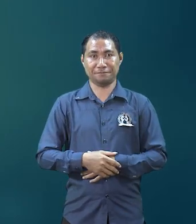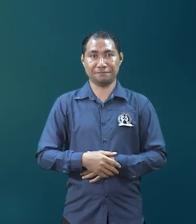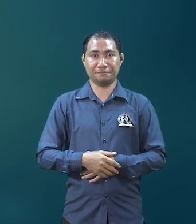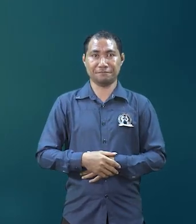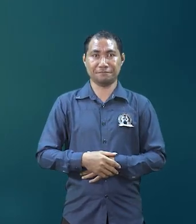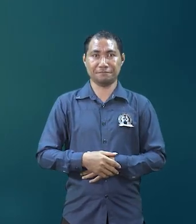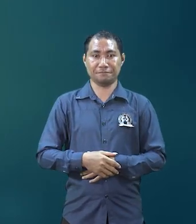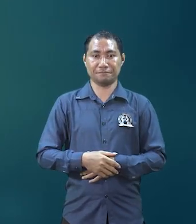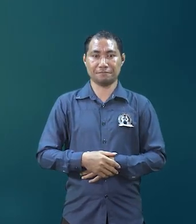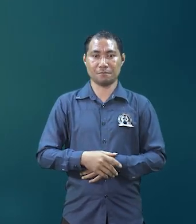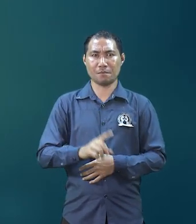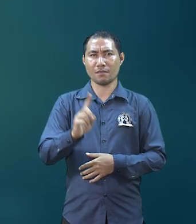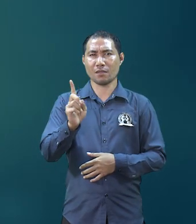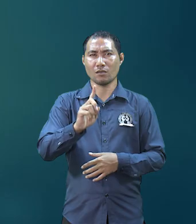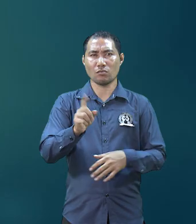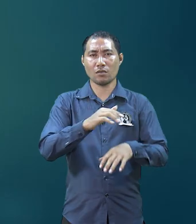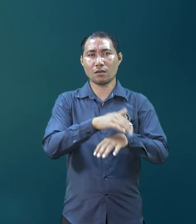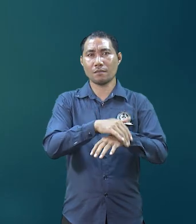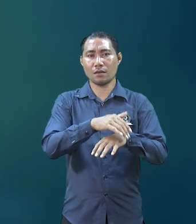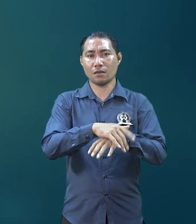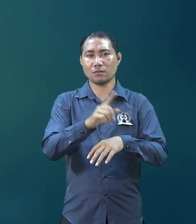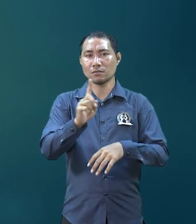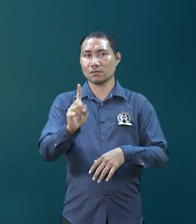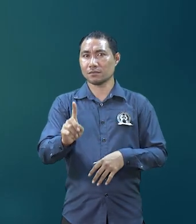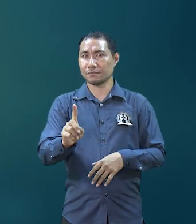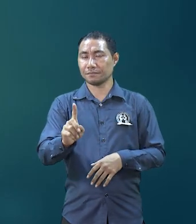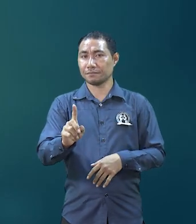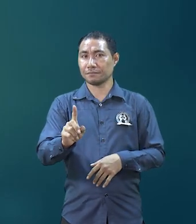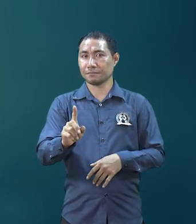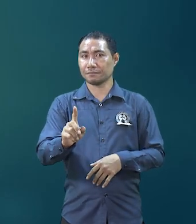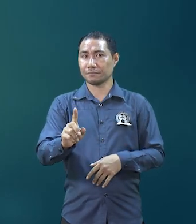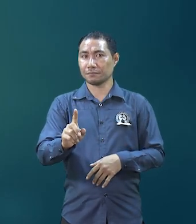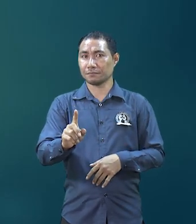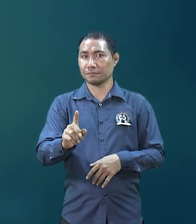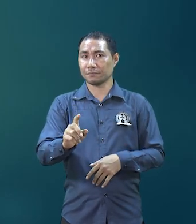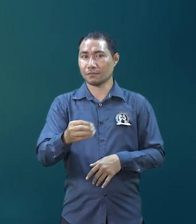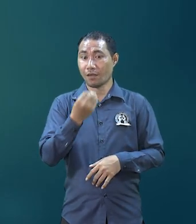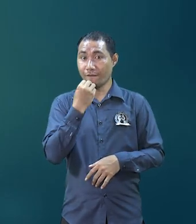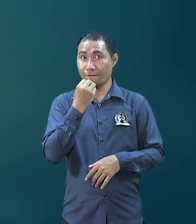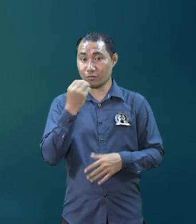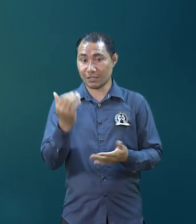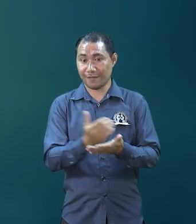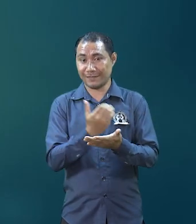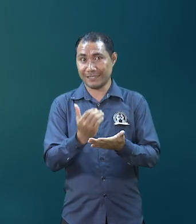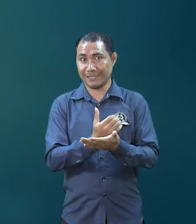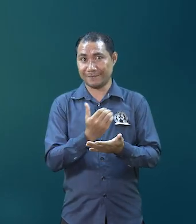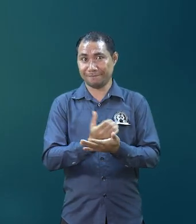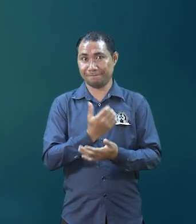And what about Food safety